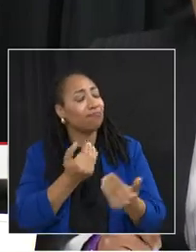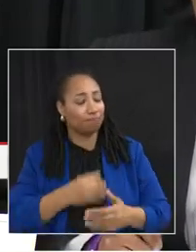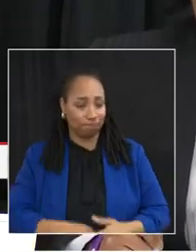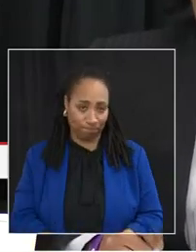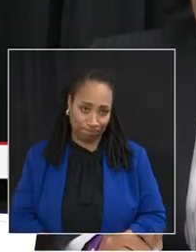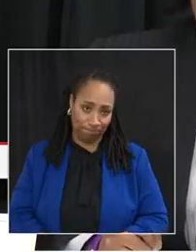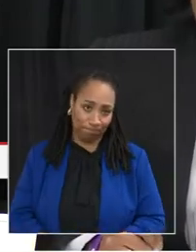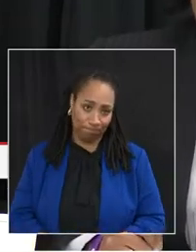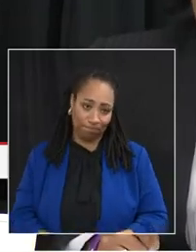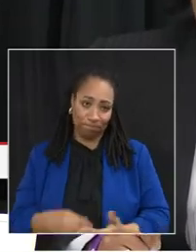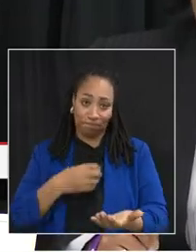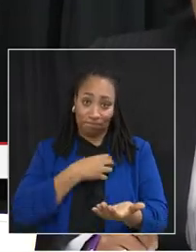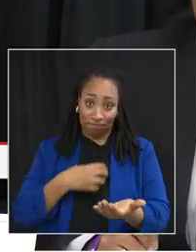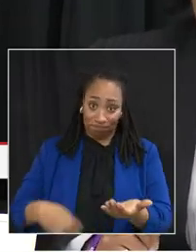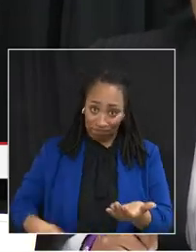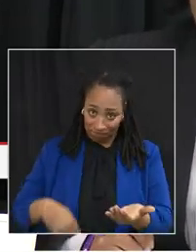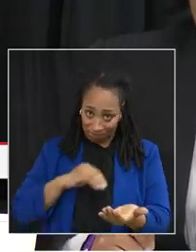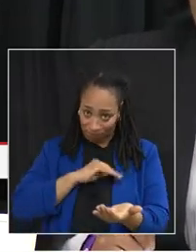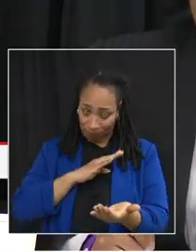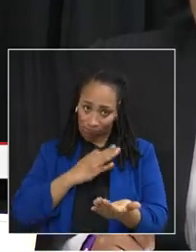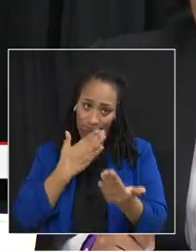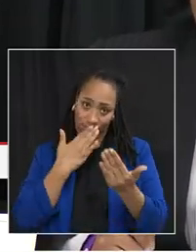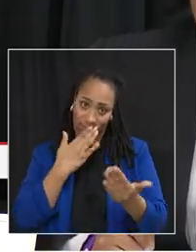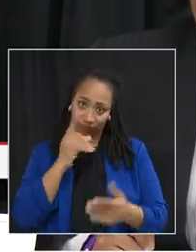it straight away.